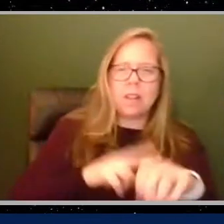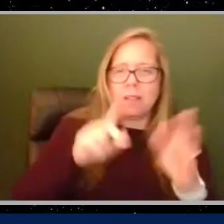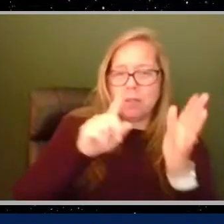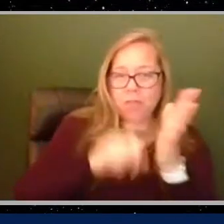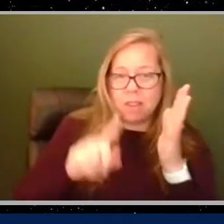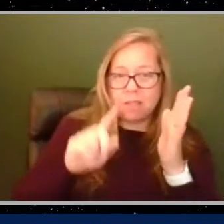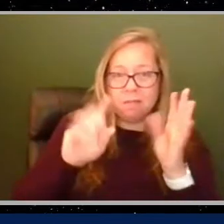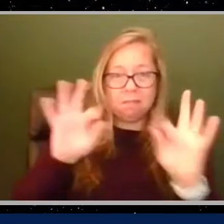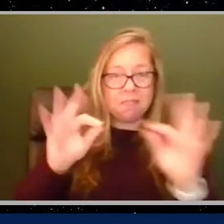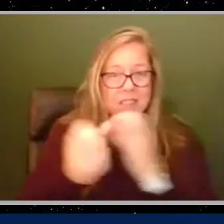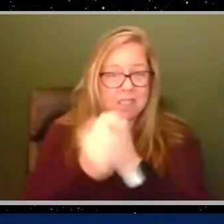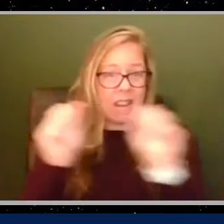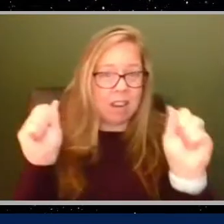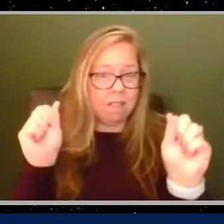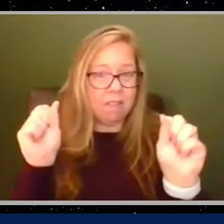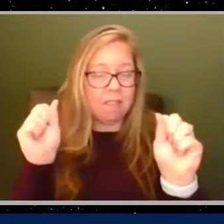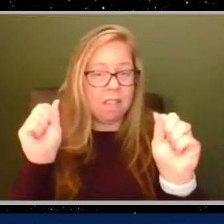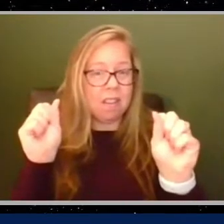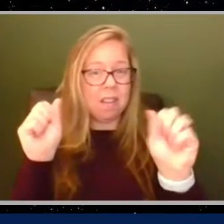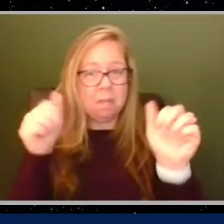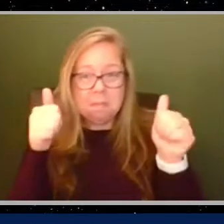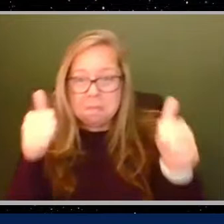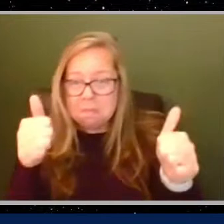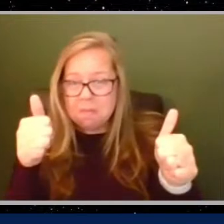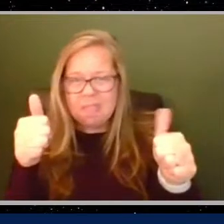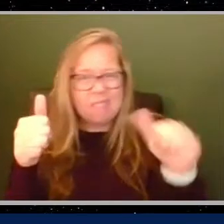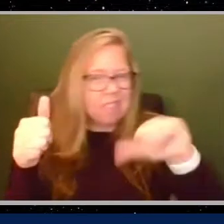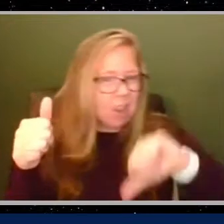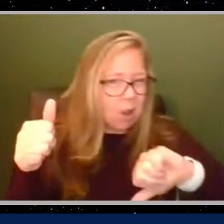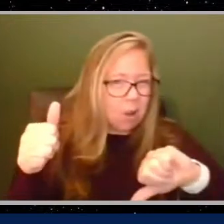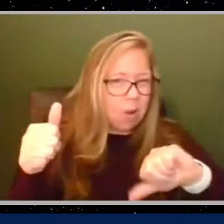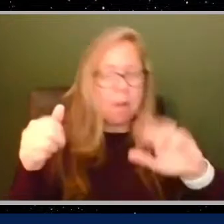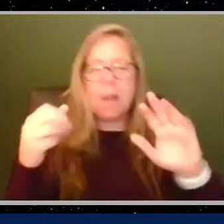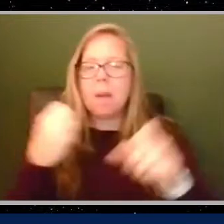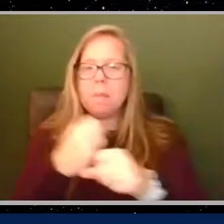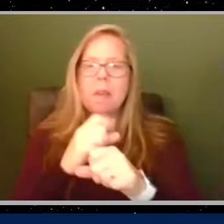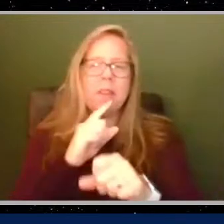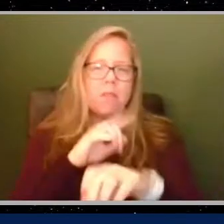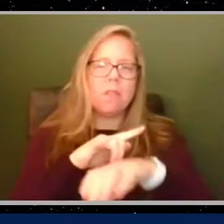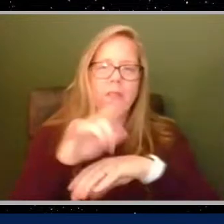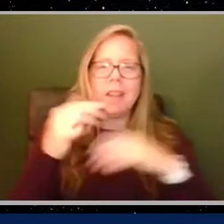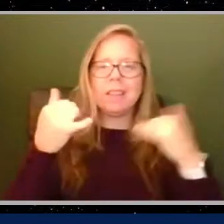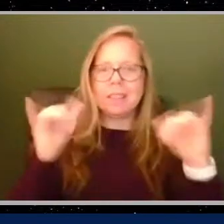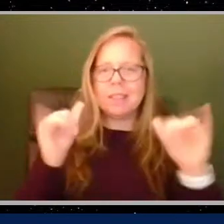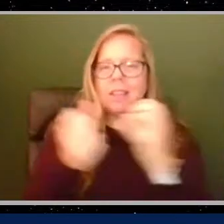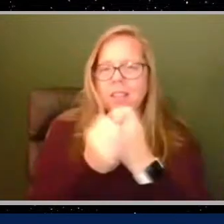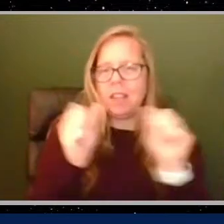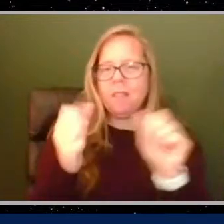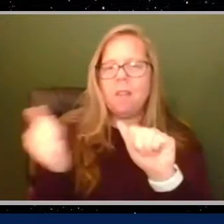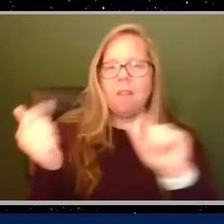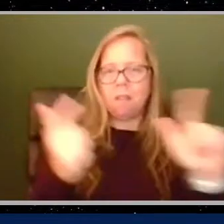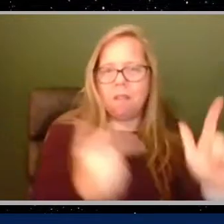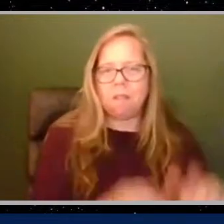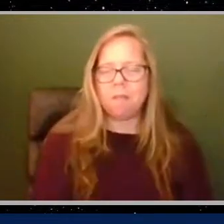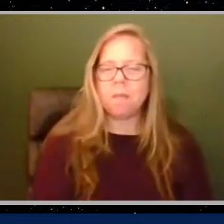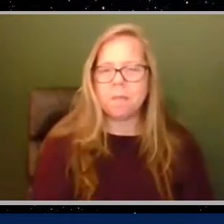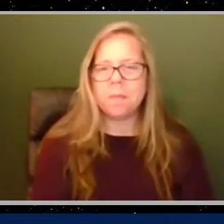what can we do, and still keep the mission safe as possible. So